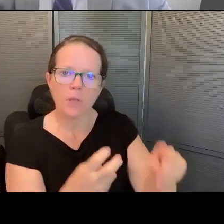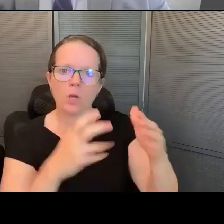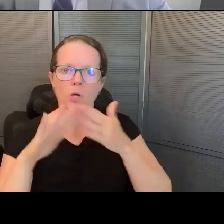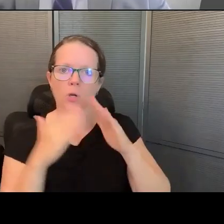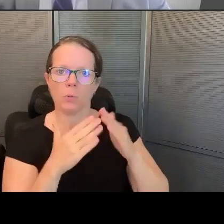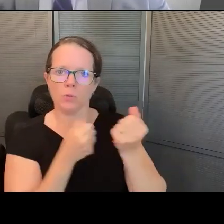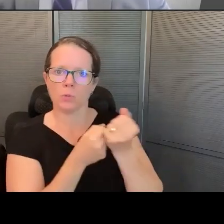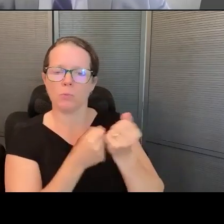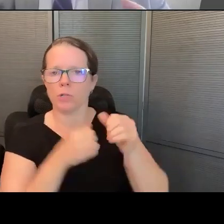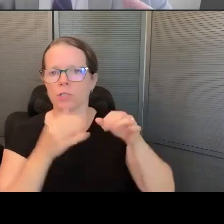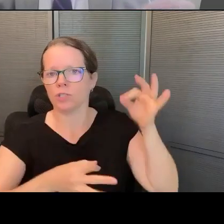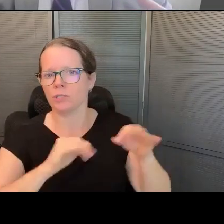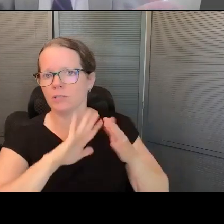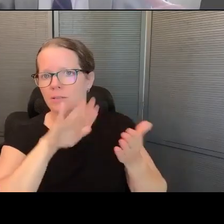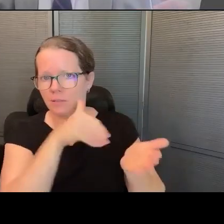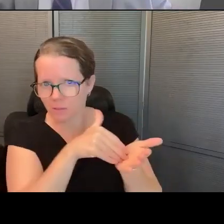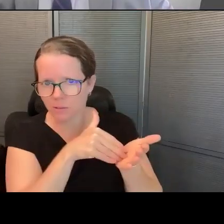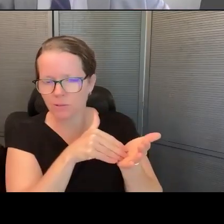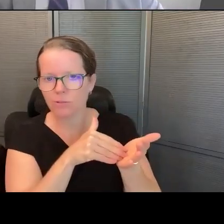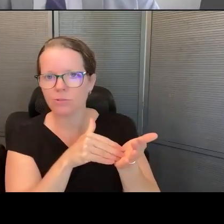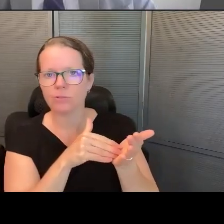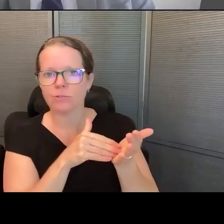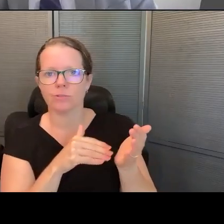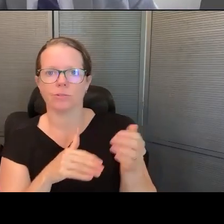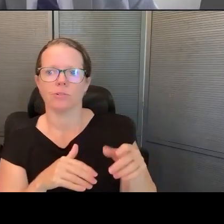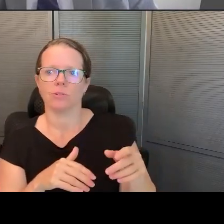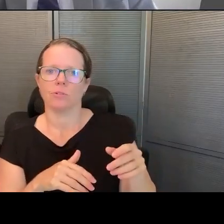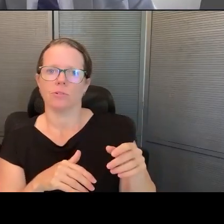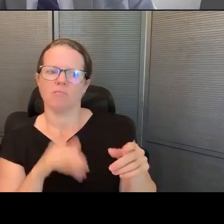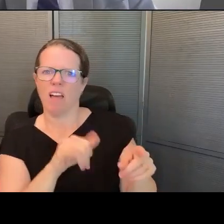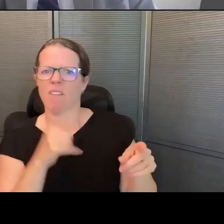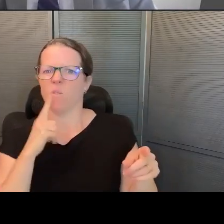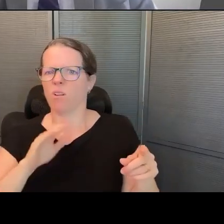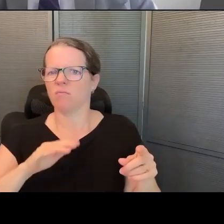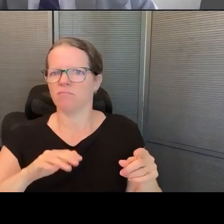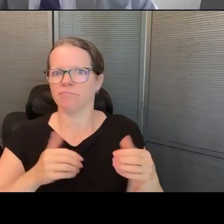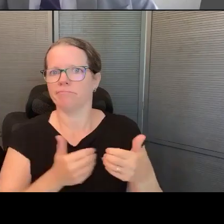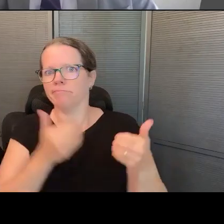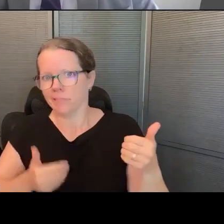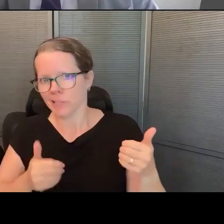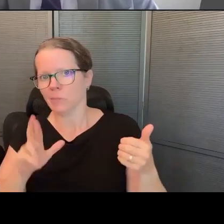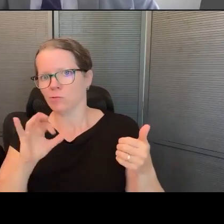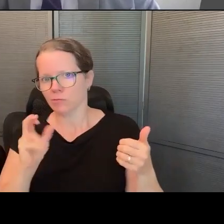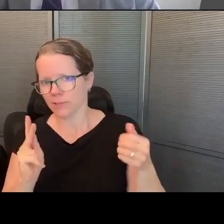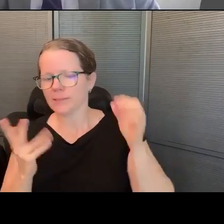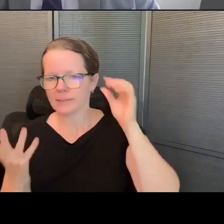address their criminogenic risk. Next slide.